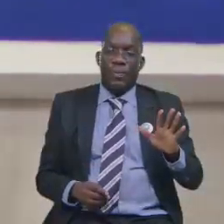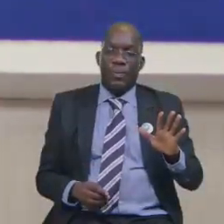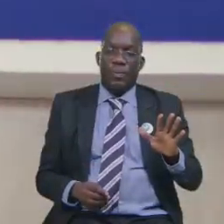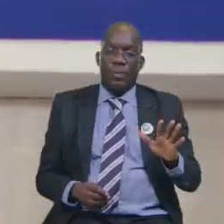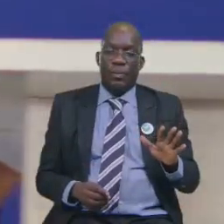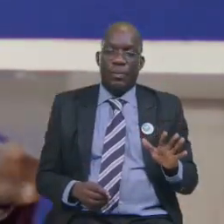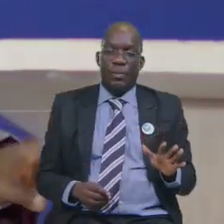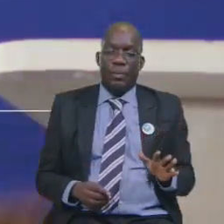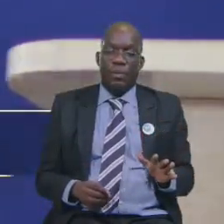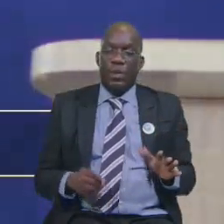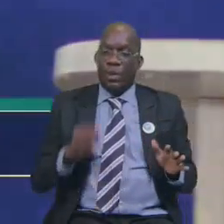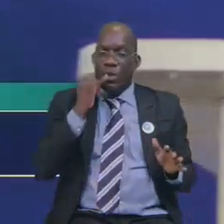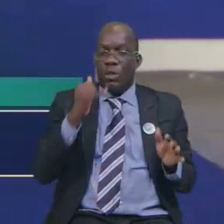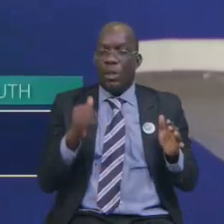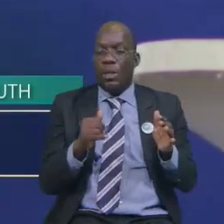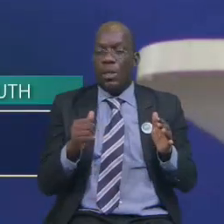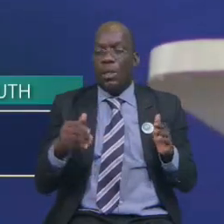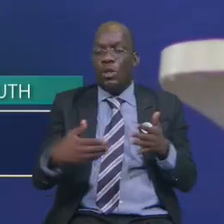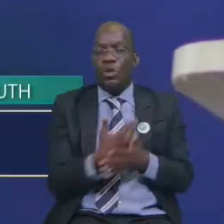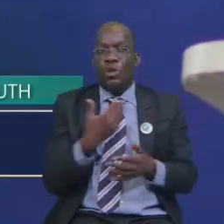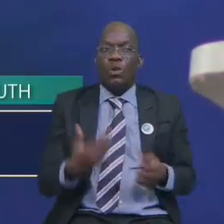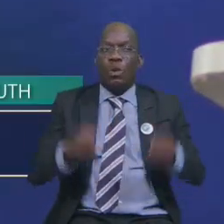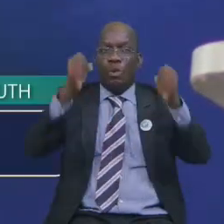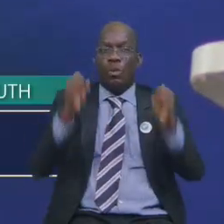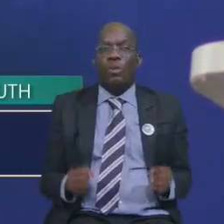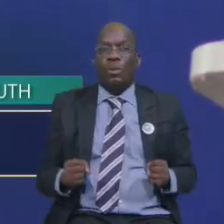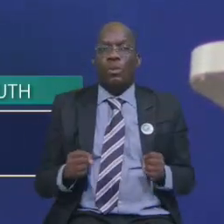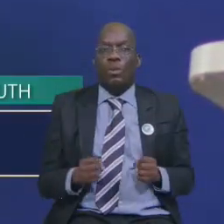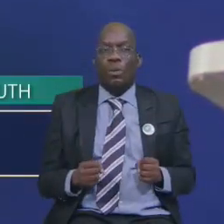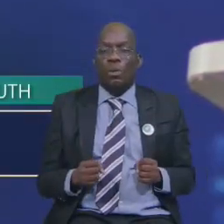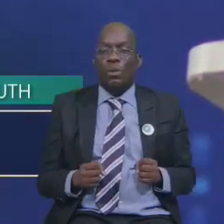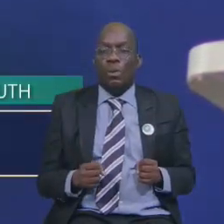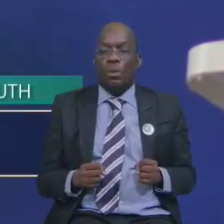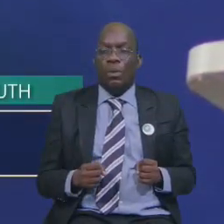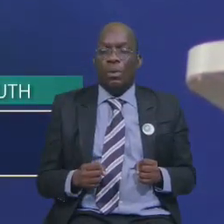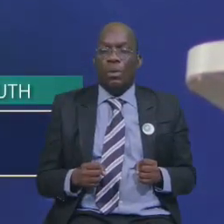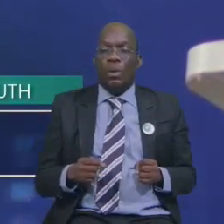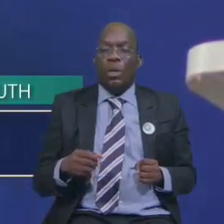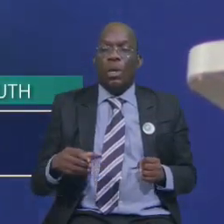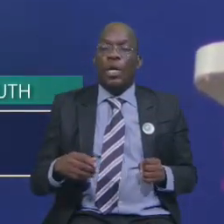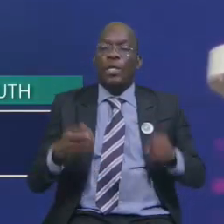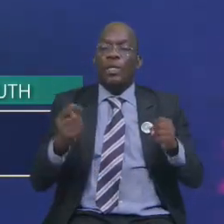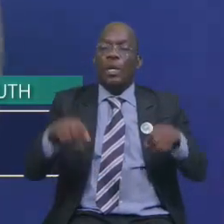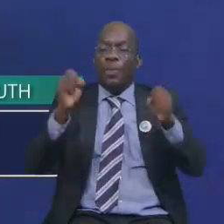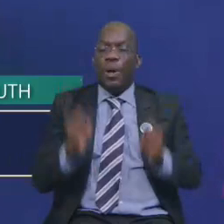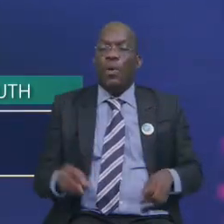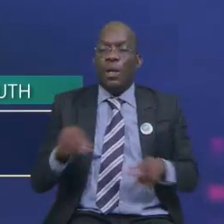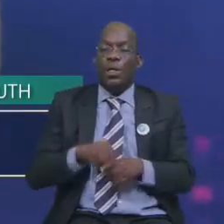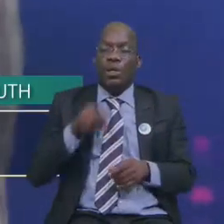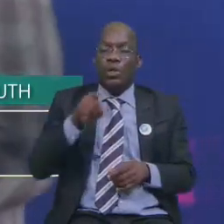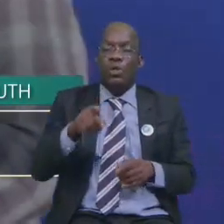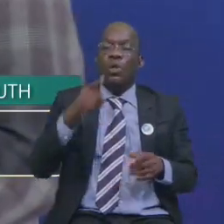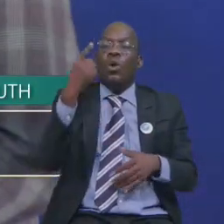new dynamite. A new dynamite. There must always be dynamite inside you, that